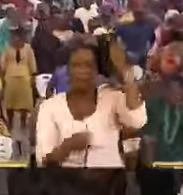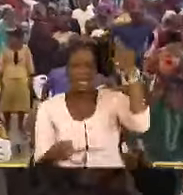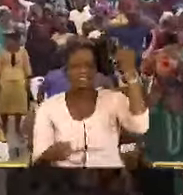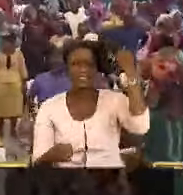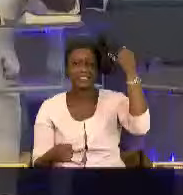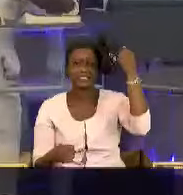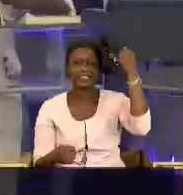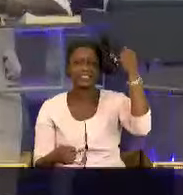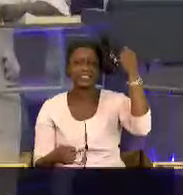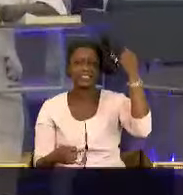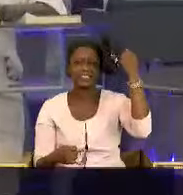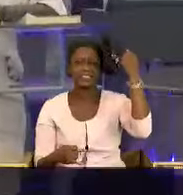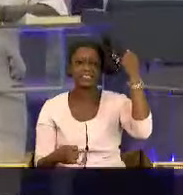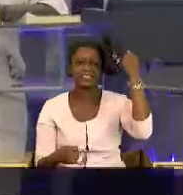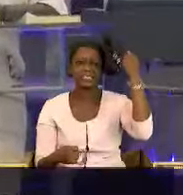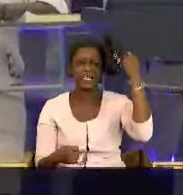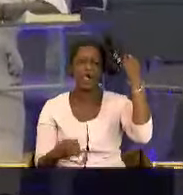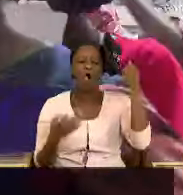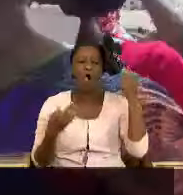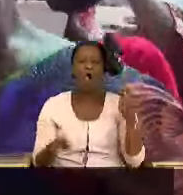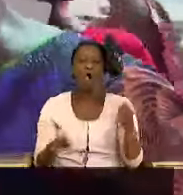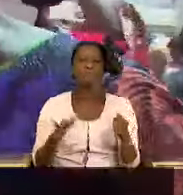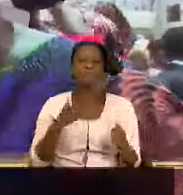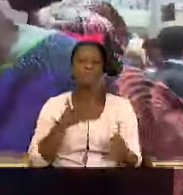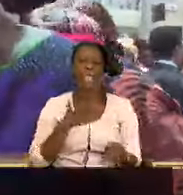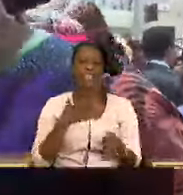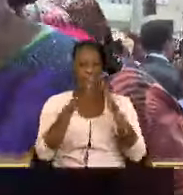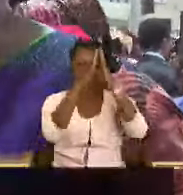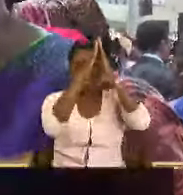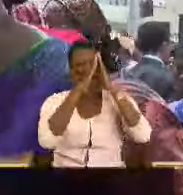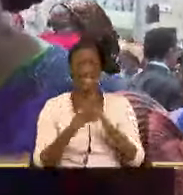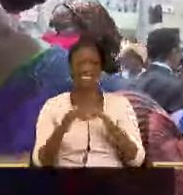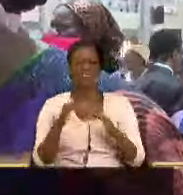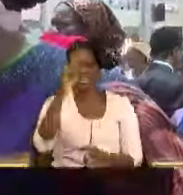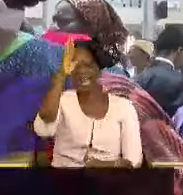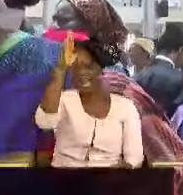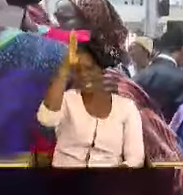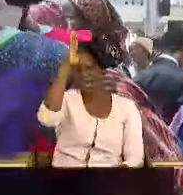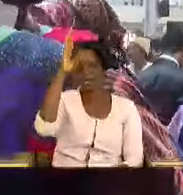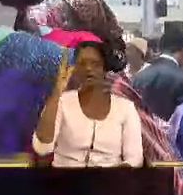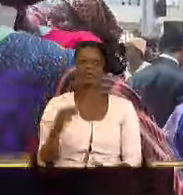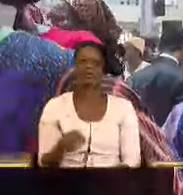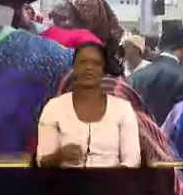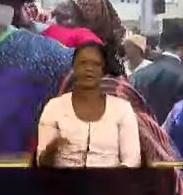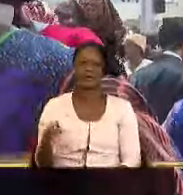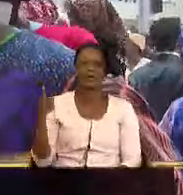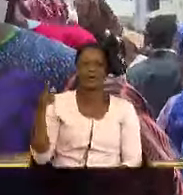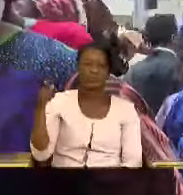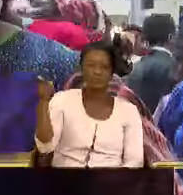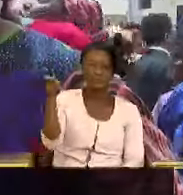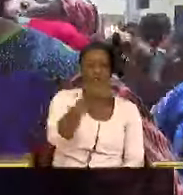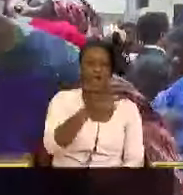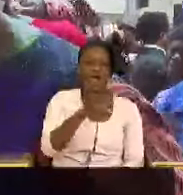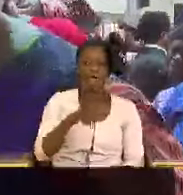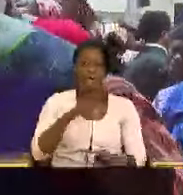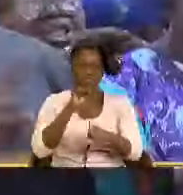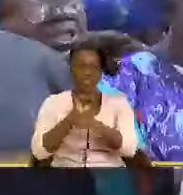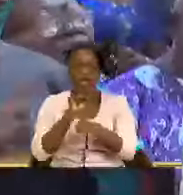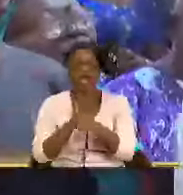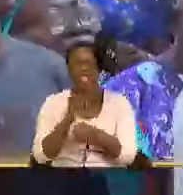poverty of my father's house your mission is over